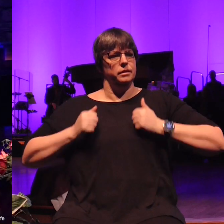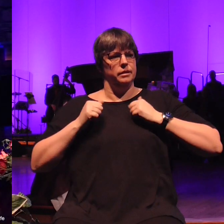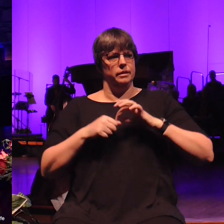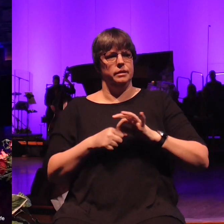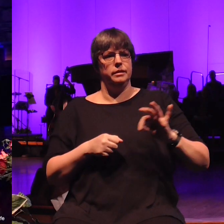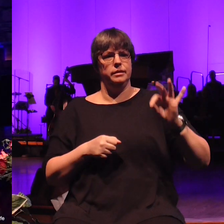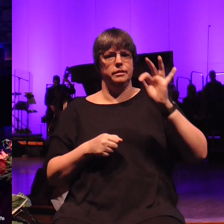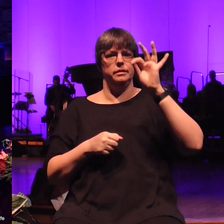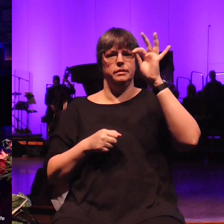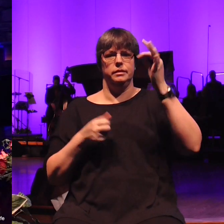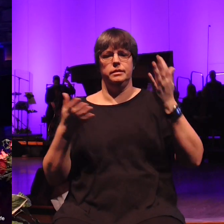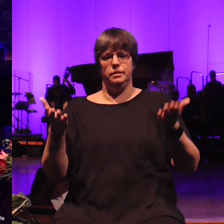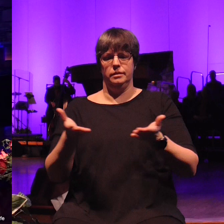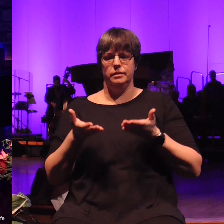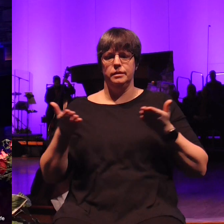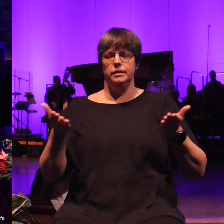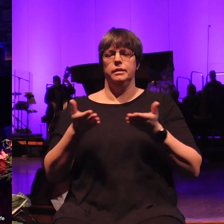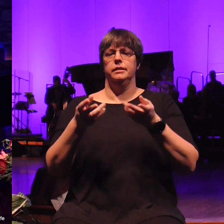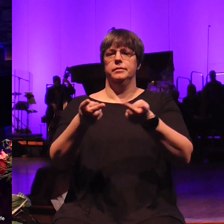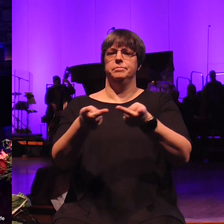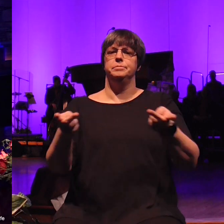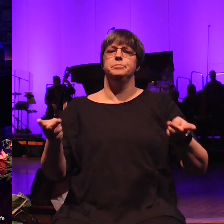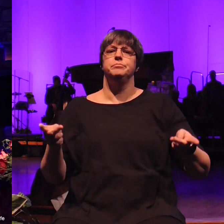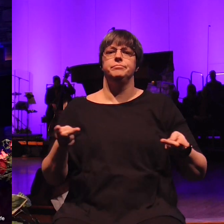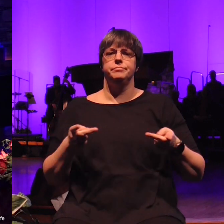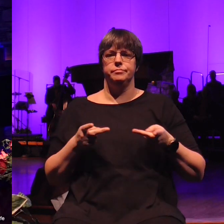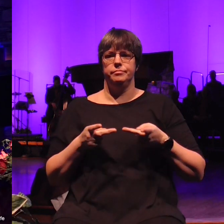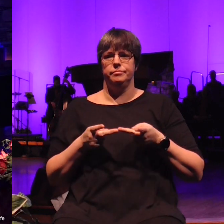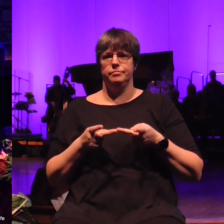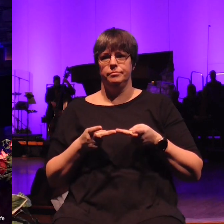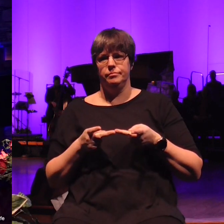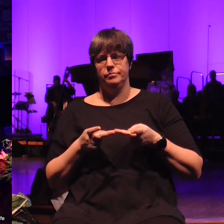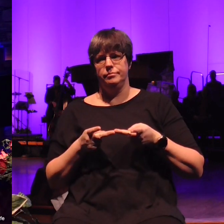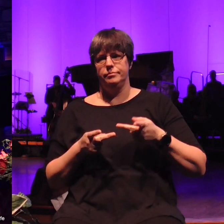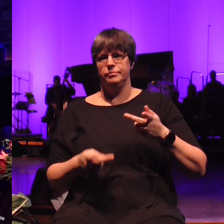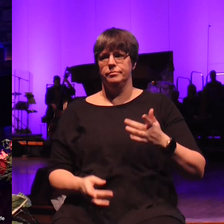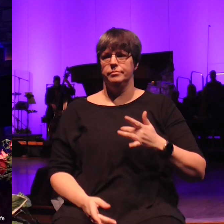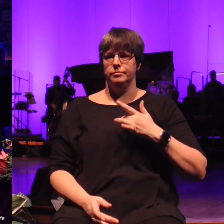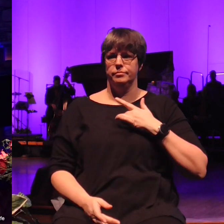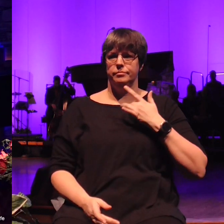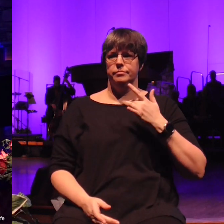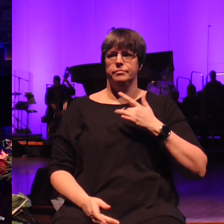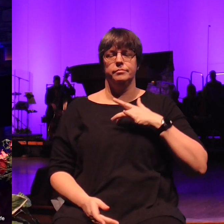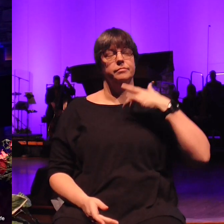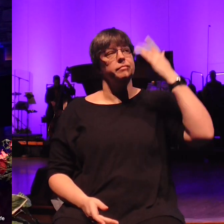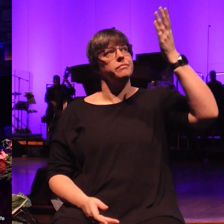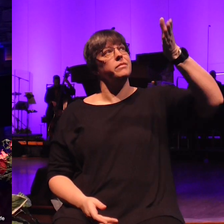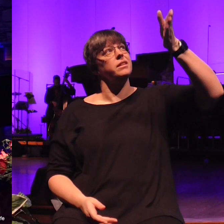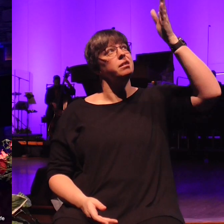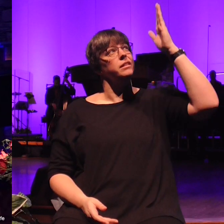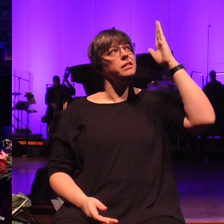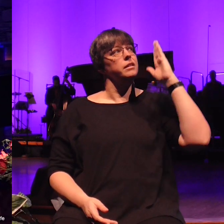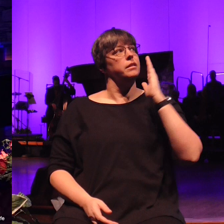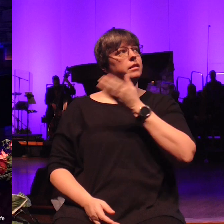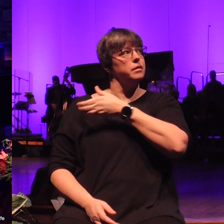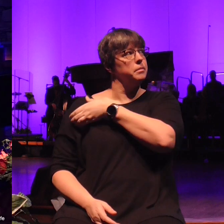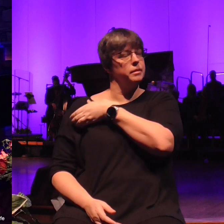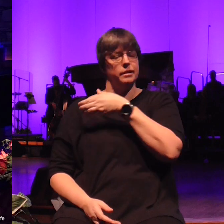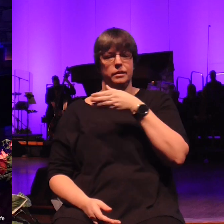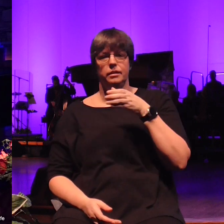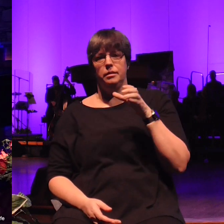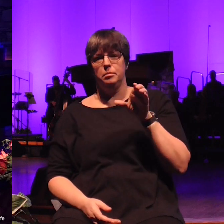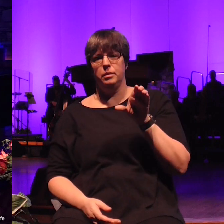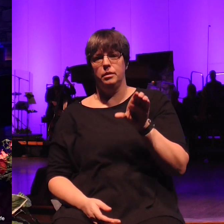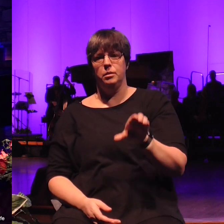Surely the presence of God is in this place. I can